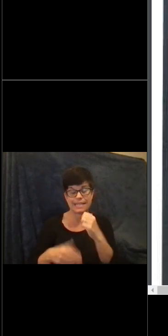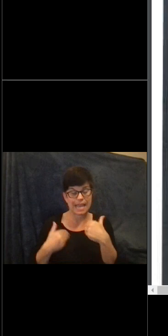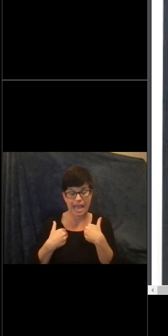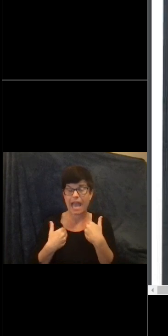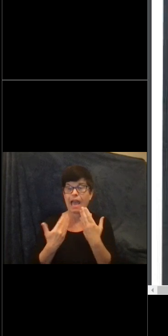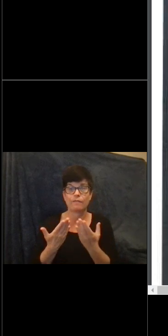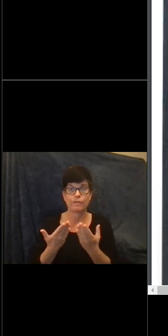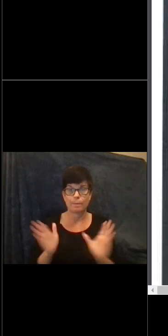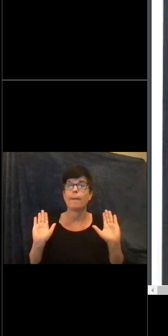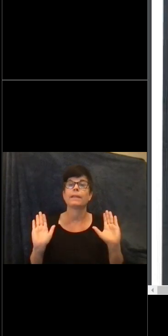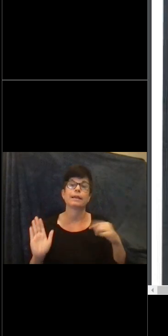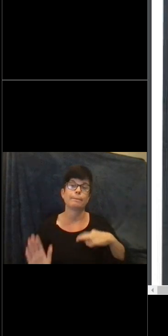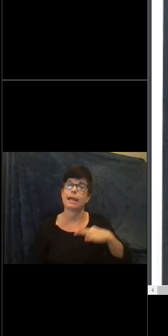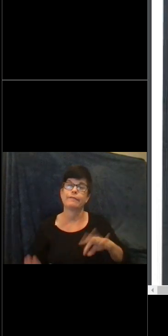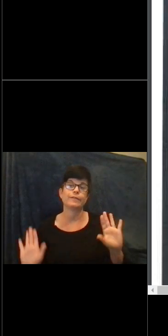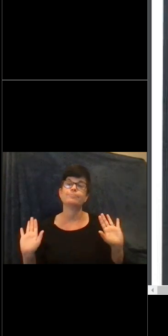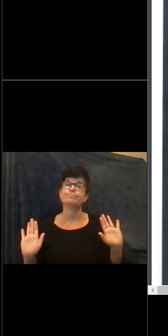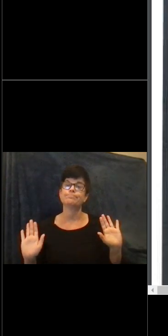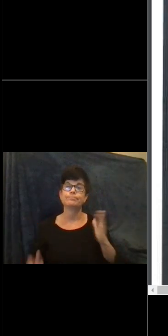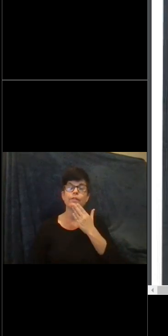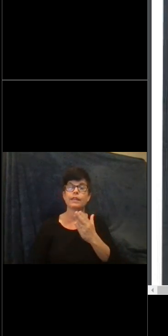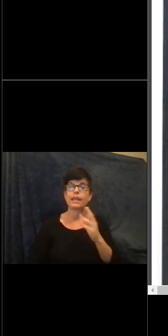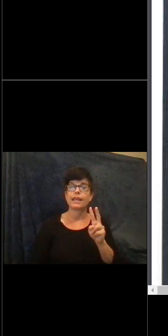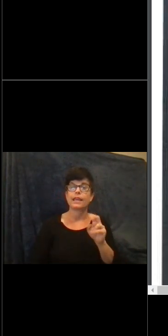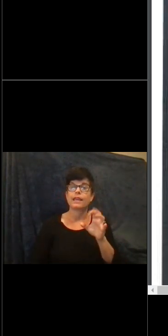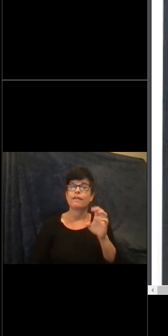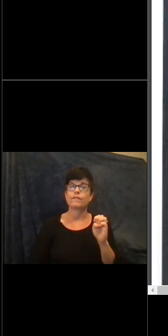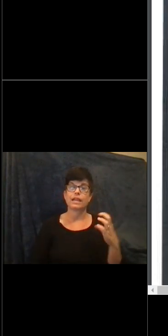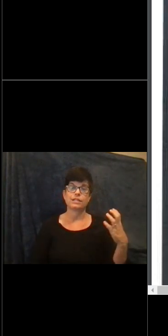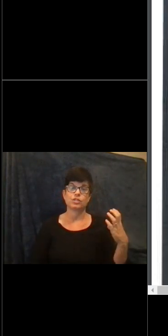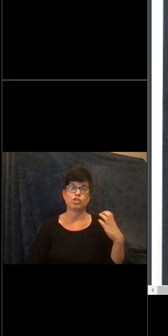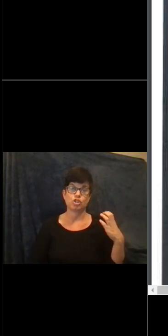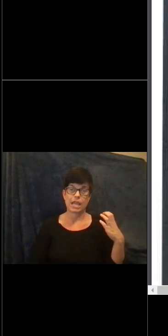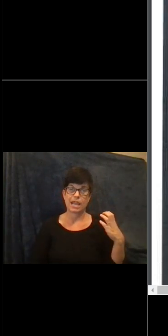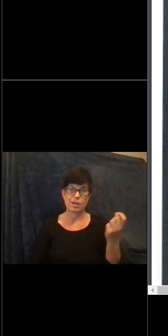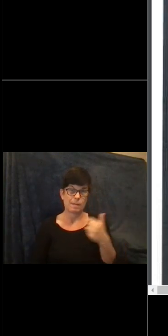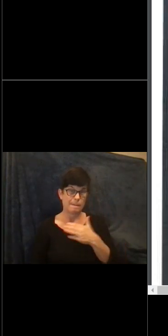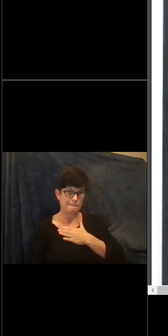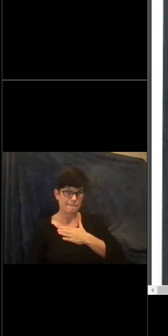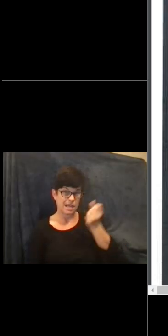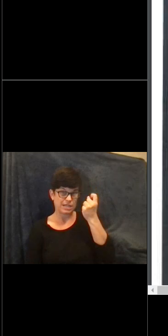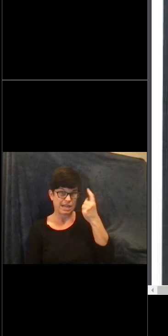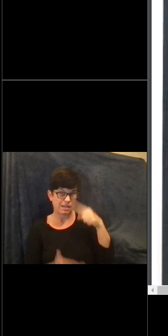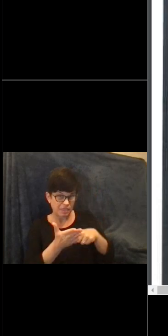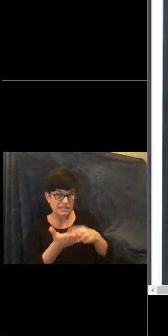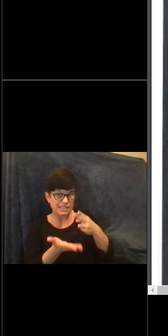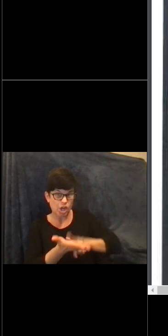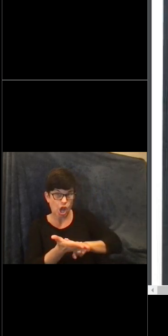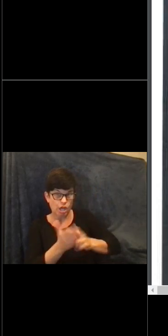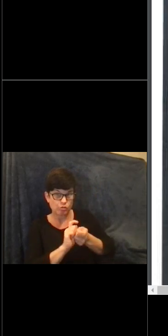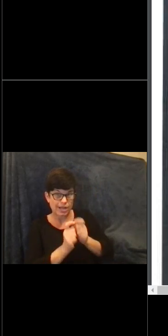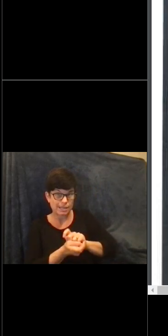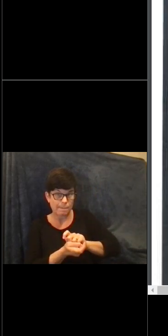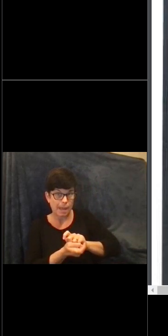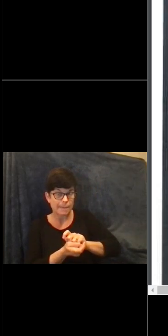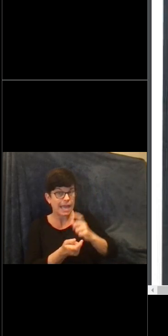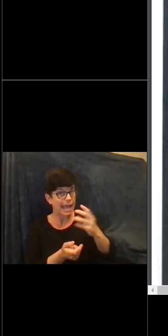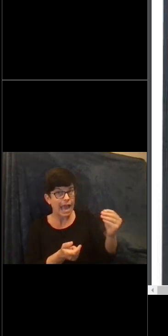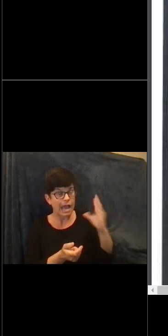Thank you, Vice Chair. My understanding is, from what I heard council say, is it's a contract amendment. And again, it'll still come forward to the